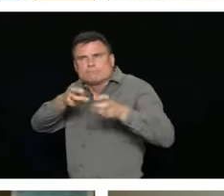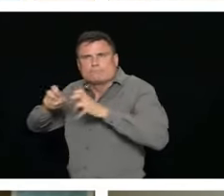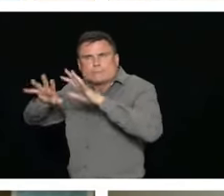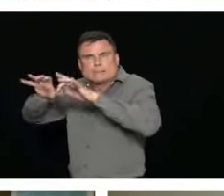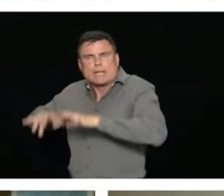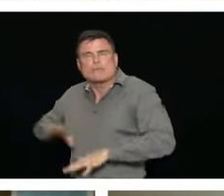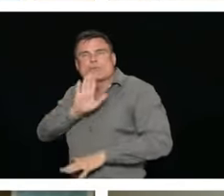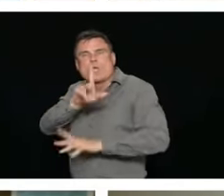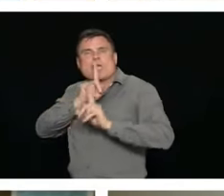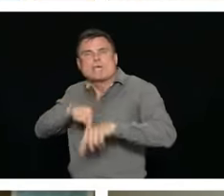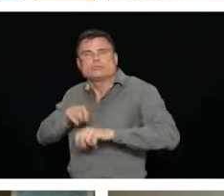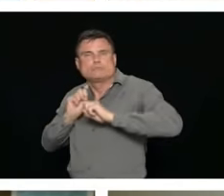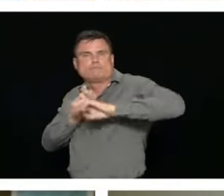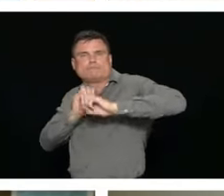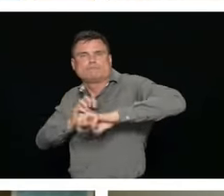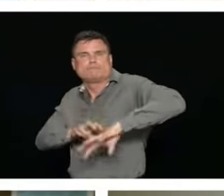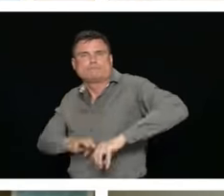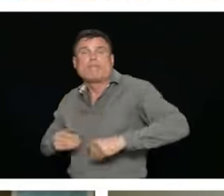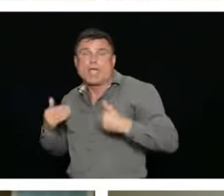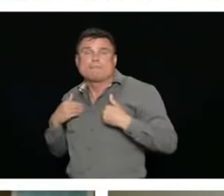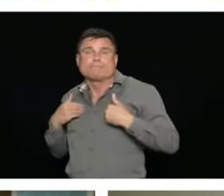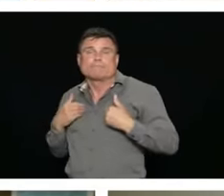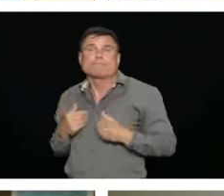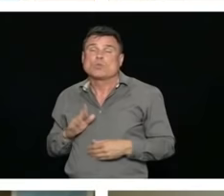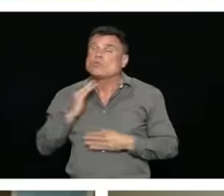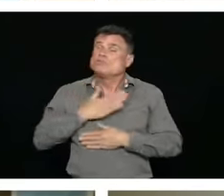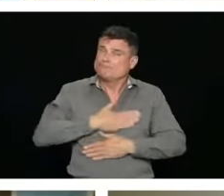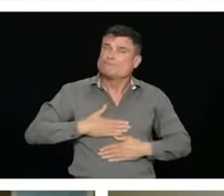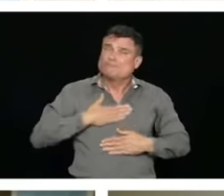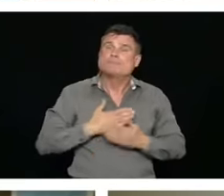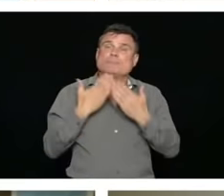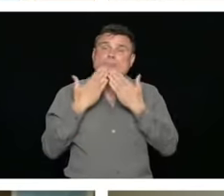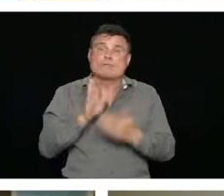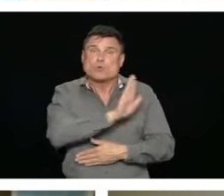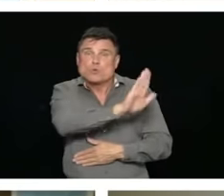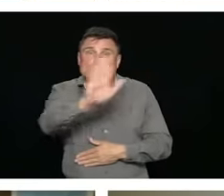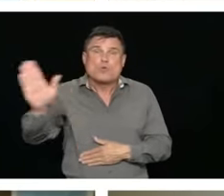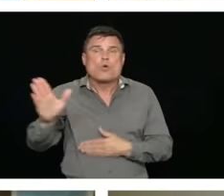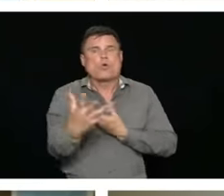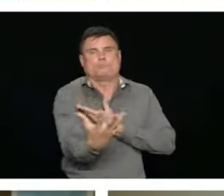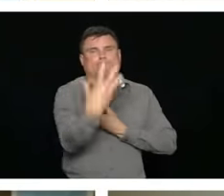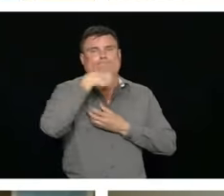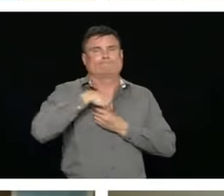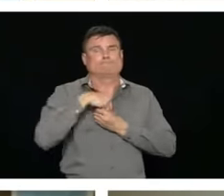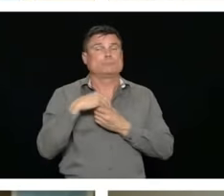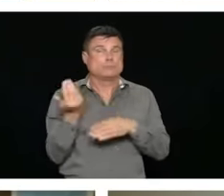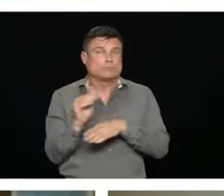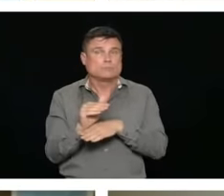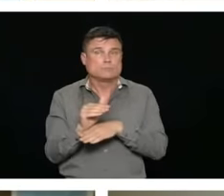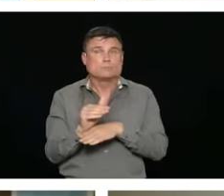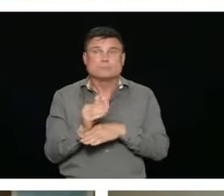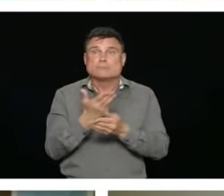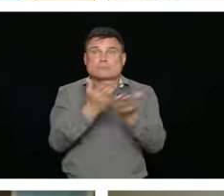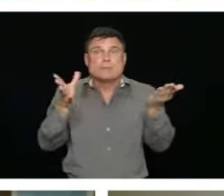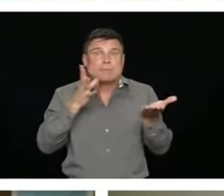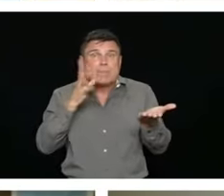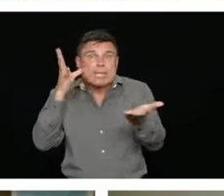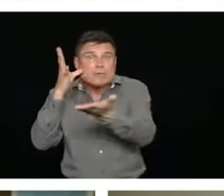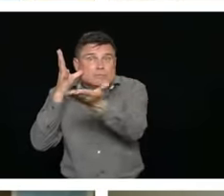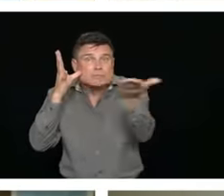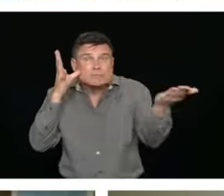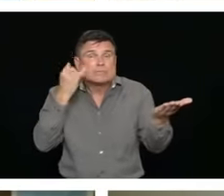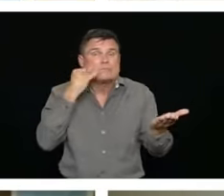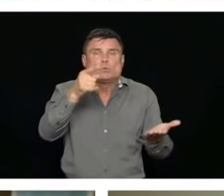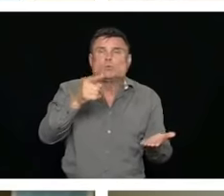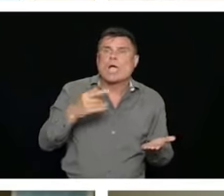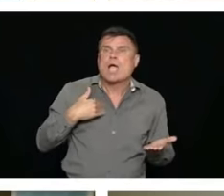really appreciate your participation and engagement. Parents, if you have specific questions about your child, about